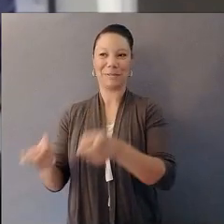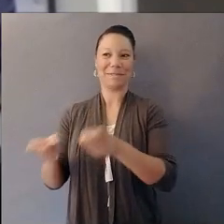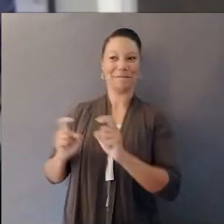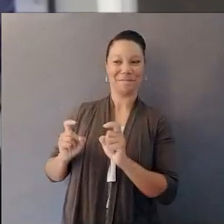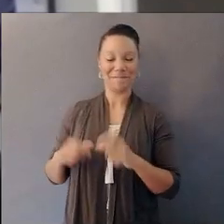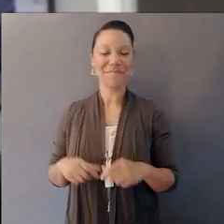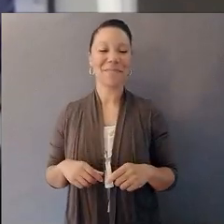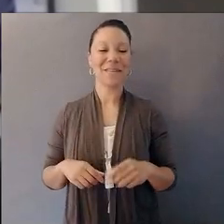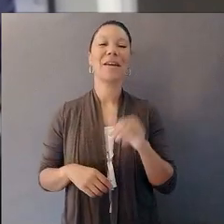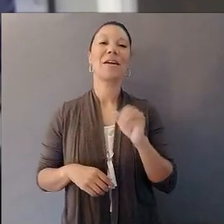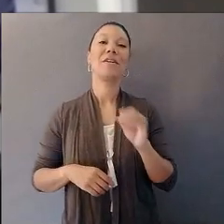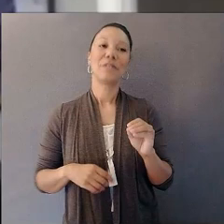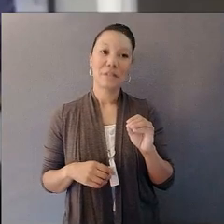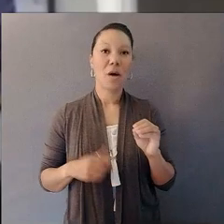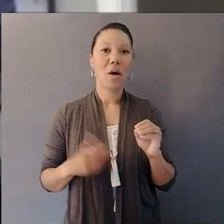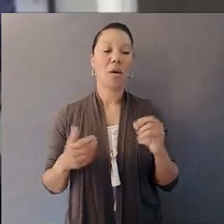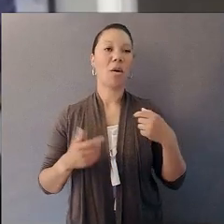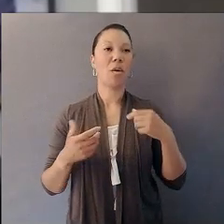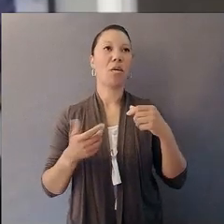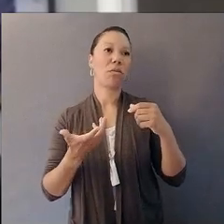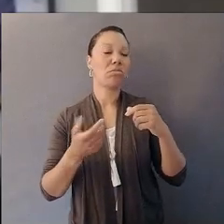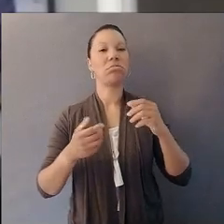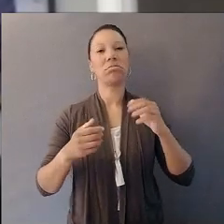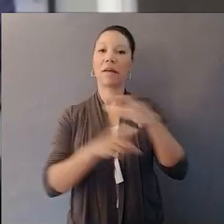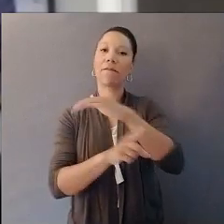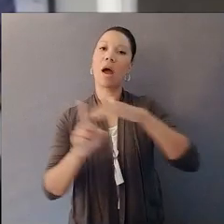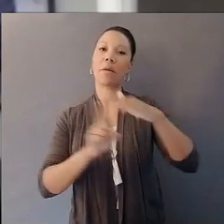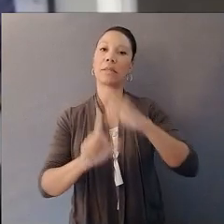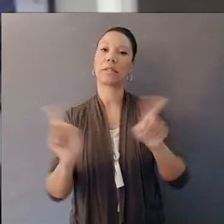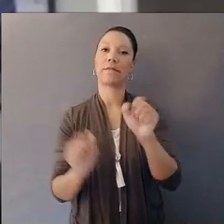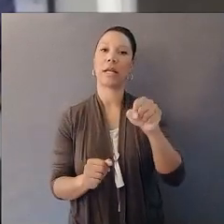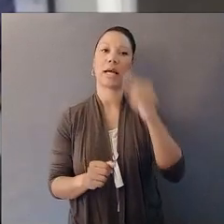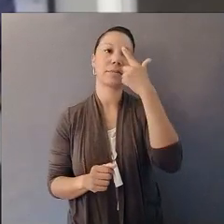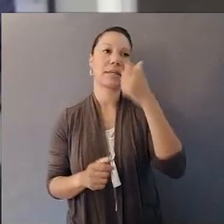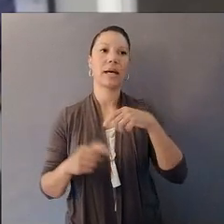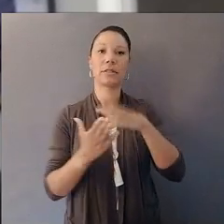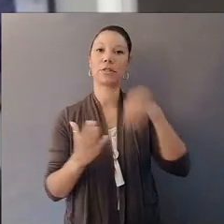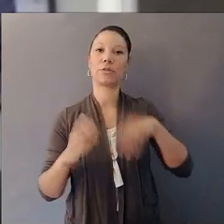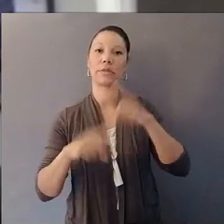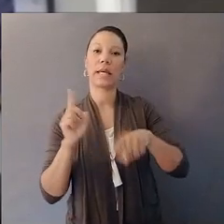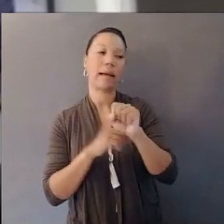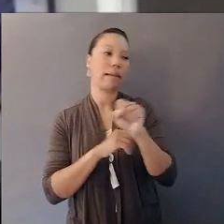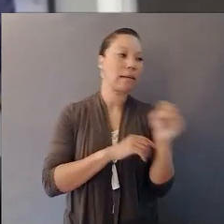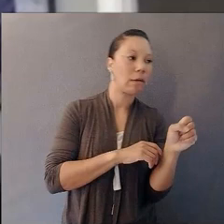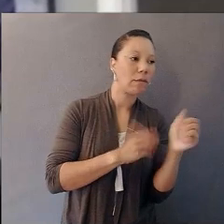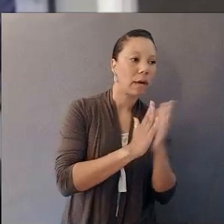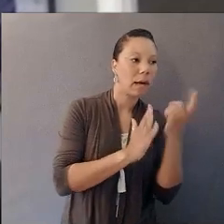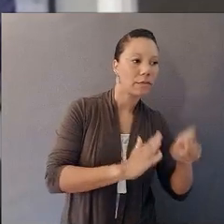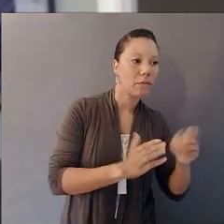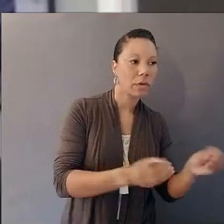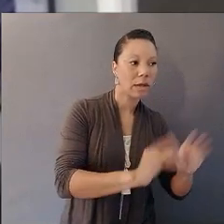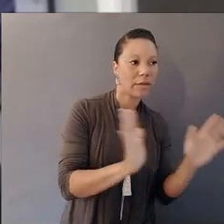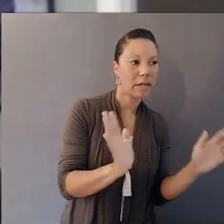Obviously, it looks different because they can't just lean over to their neighbor and ask a question. But at the same time, there was a sense of comfort that they had with those